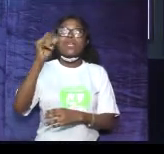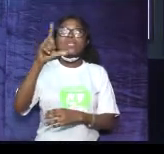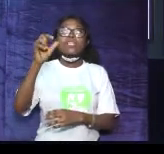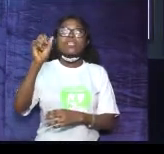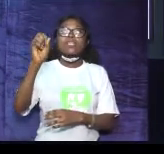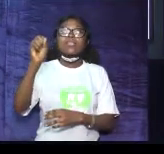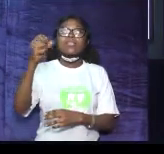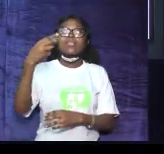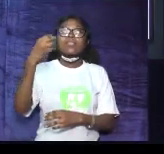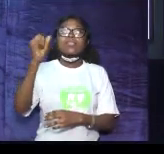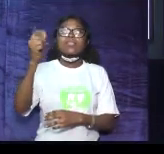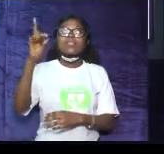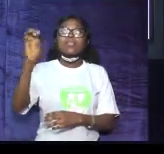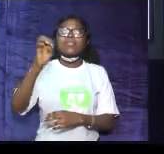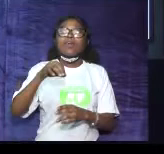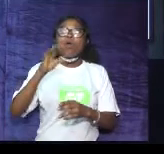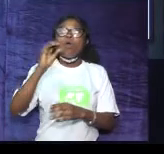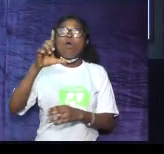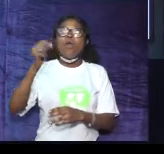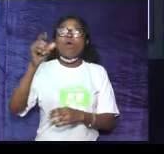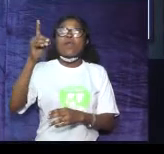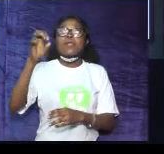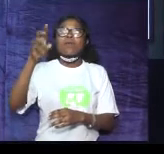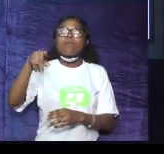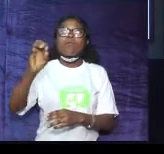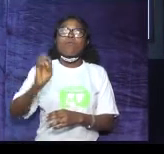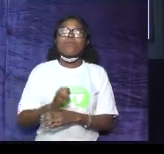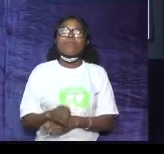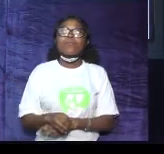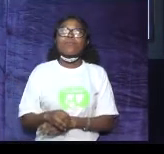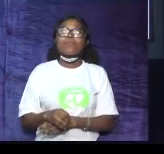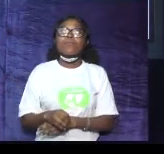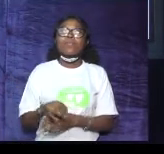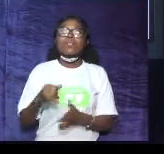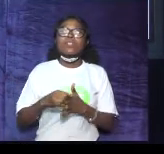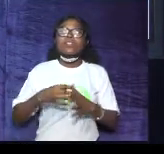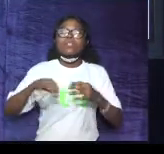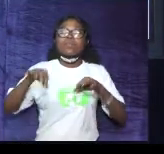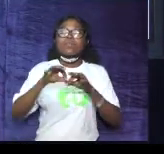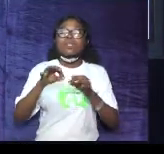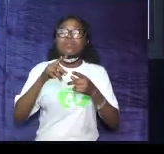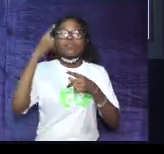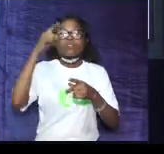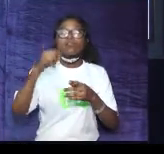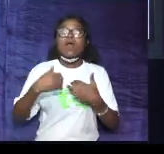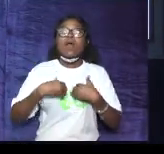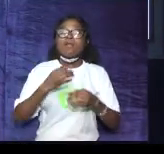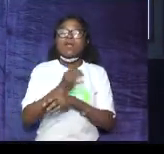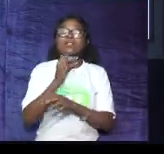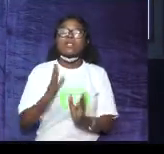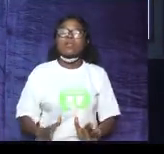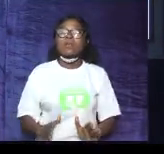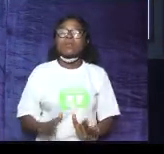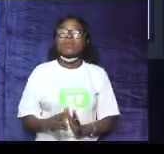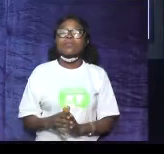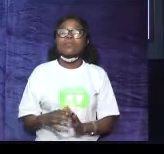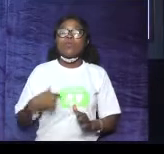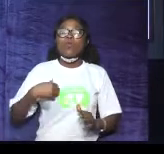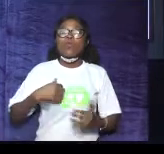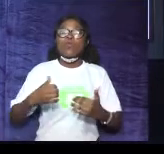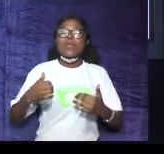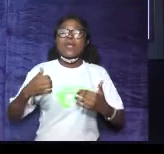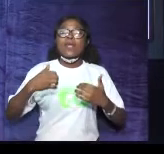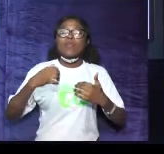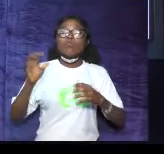Folashade Oladepo. You have a counselor in your school? It's a must, you must have one. We